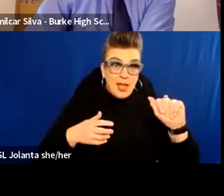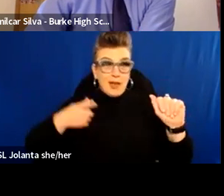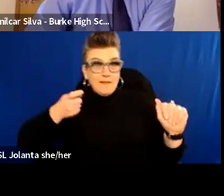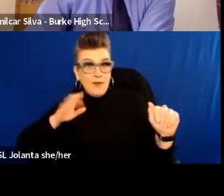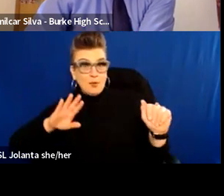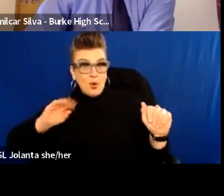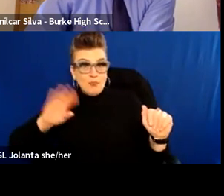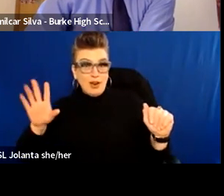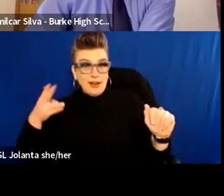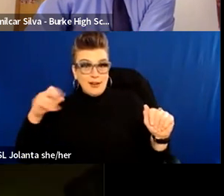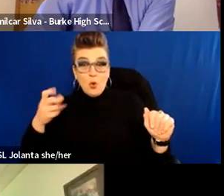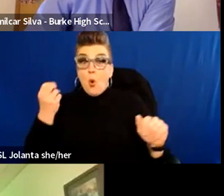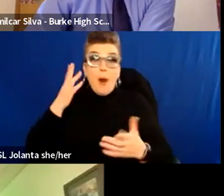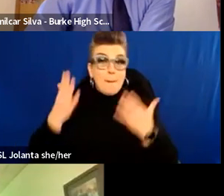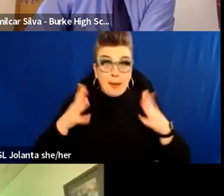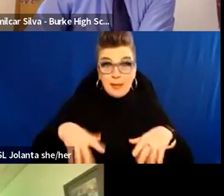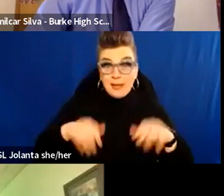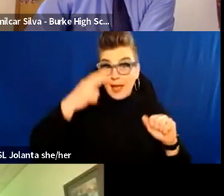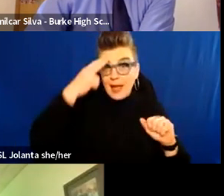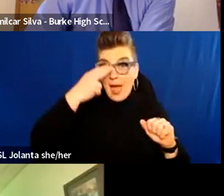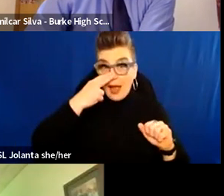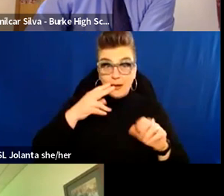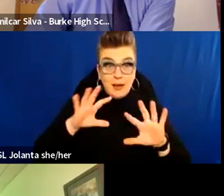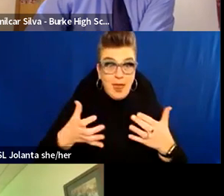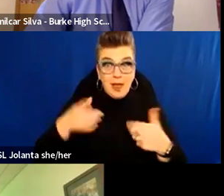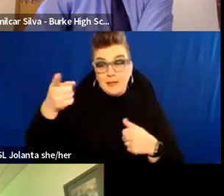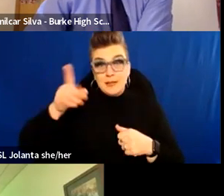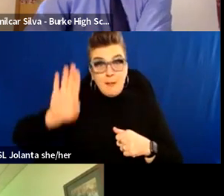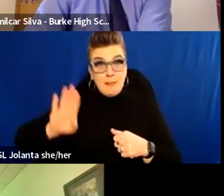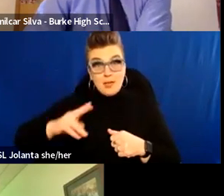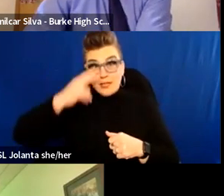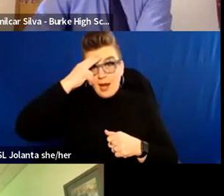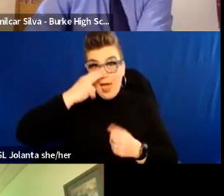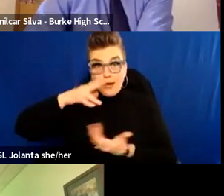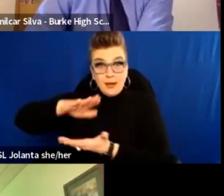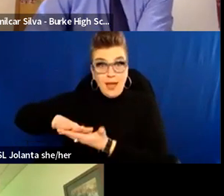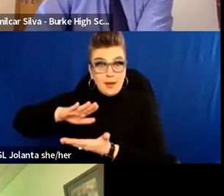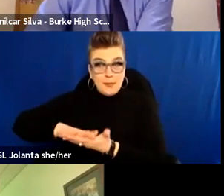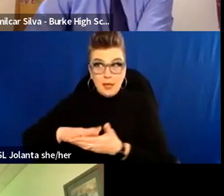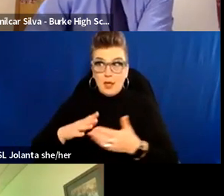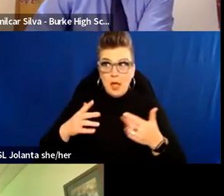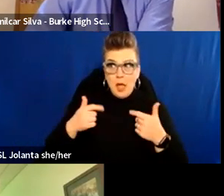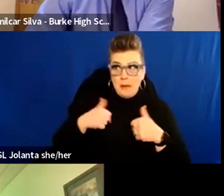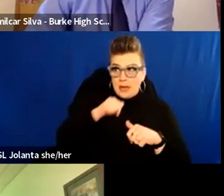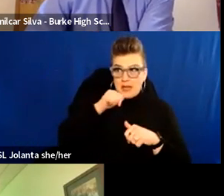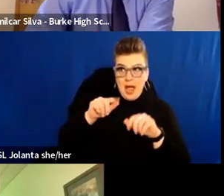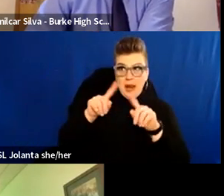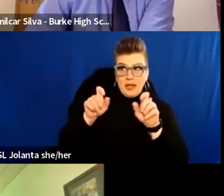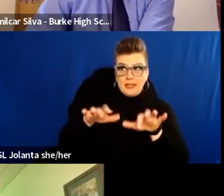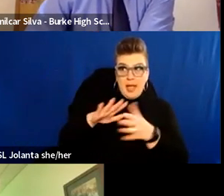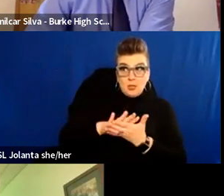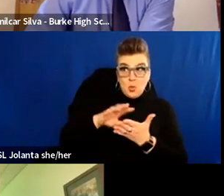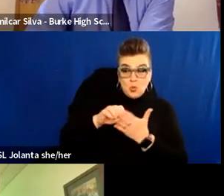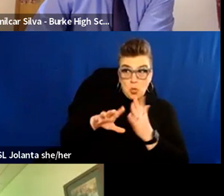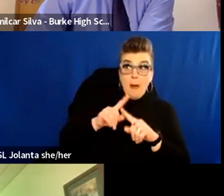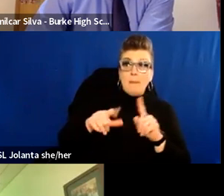able to take a latin class at boston latin and you're not an exam school student but you might be